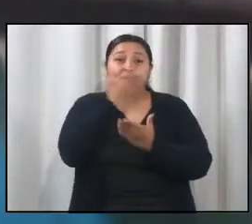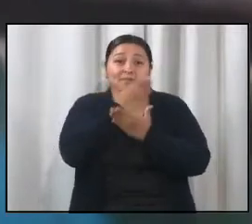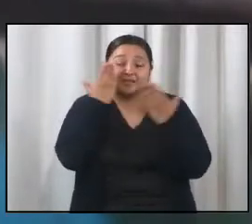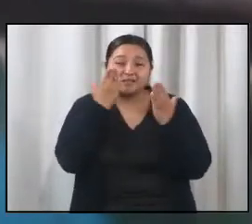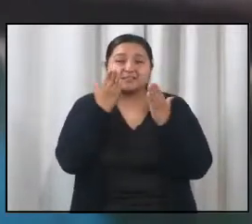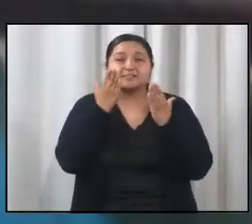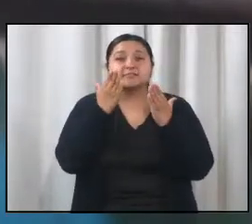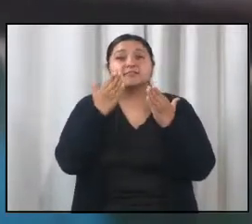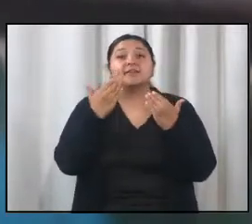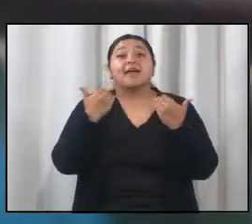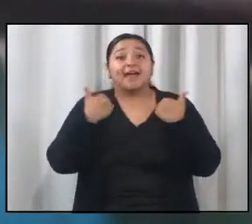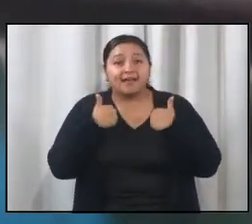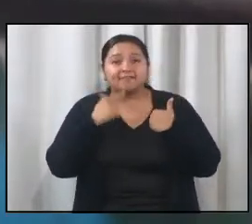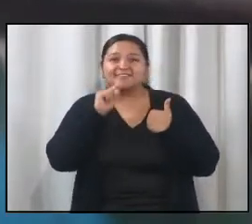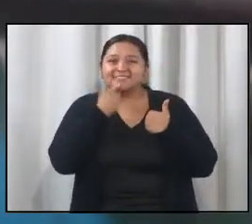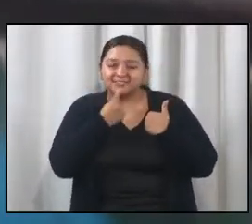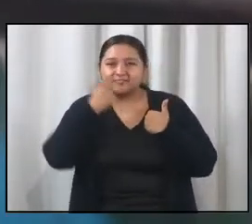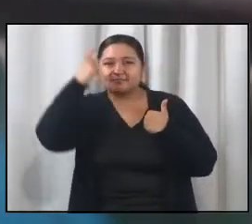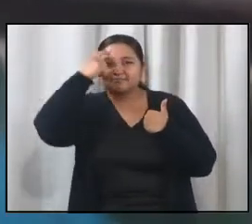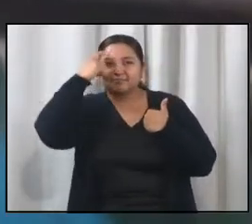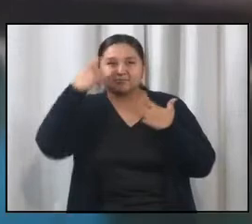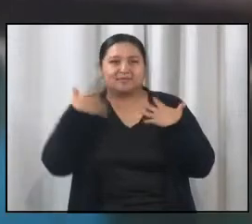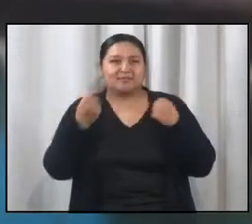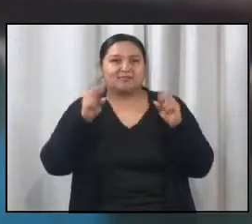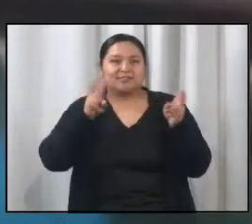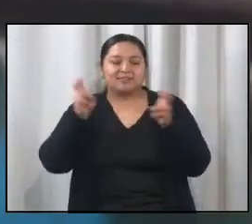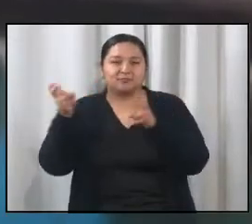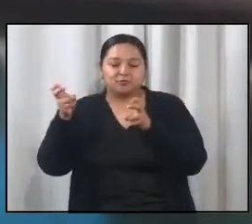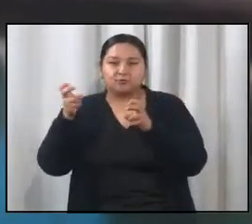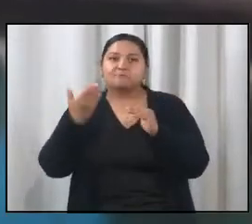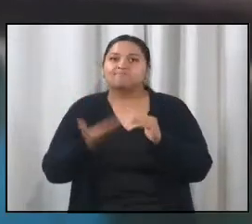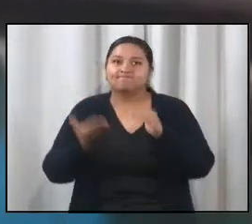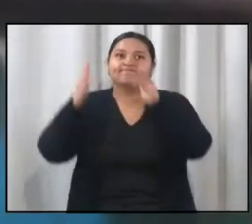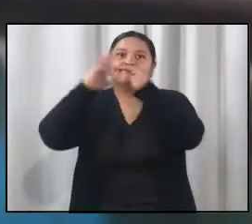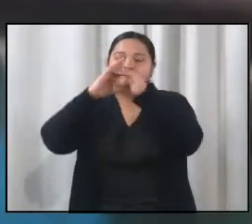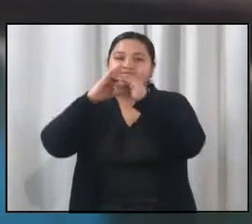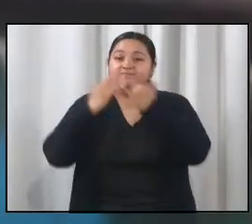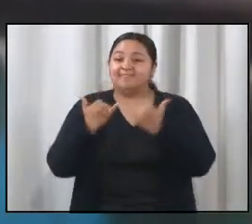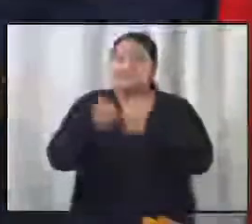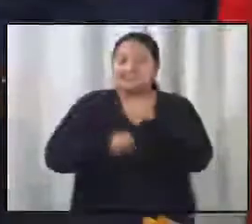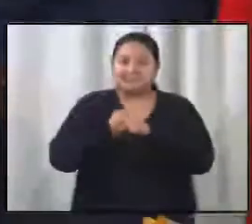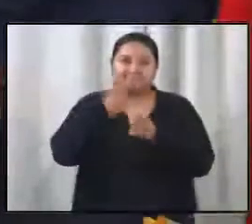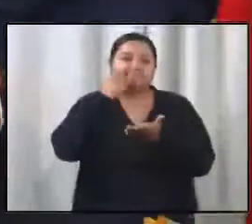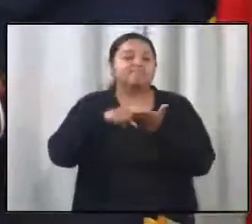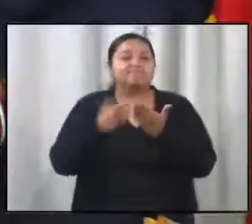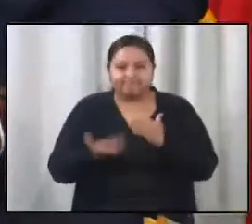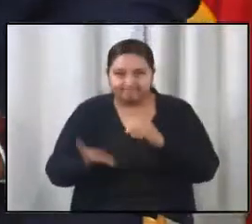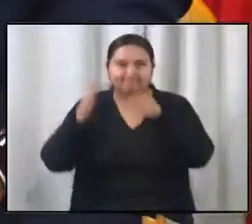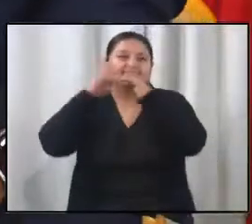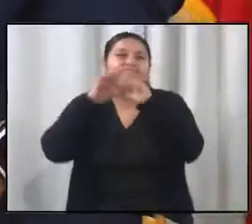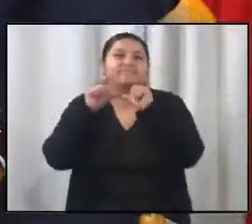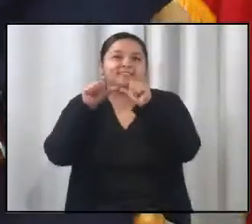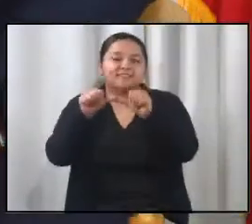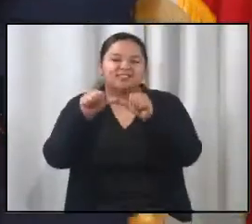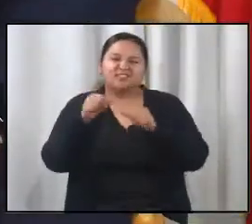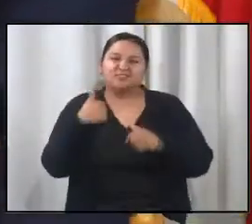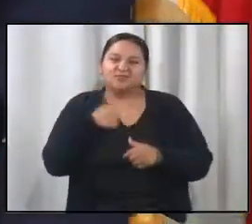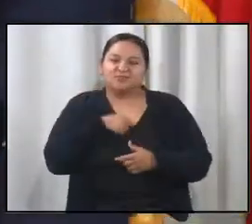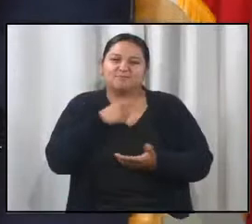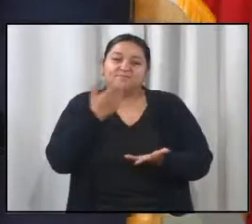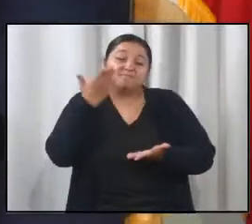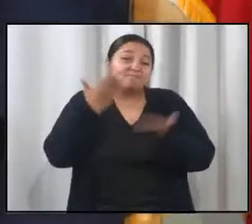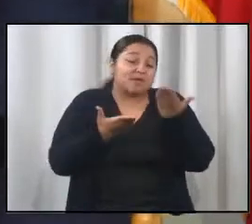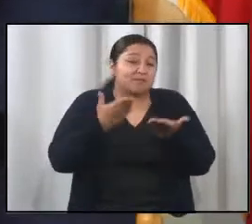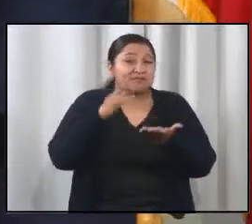serious mental health conditions, and that's continued on. So I think we are also seeing some exacerbation from the